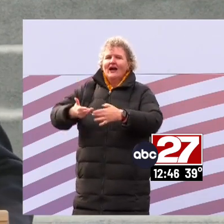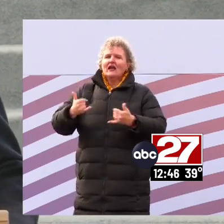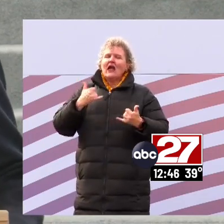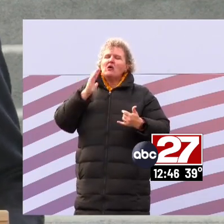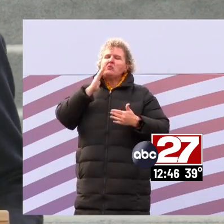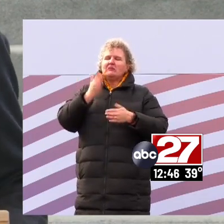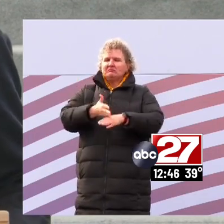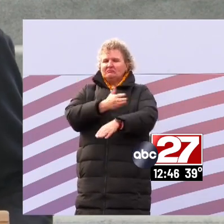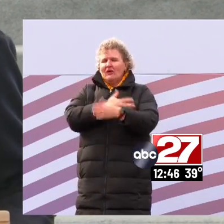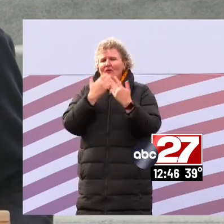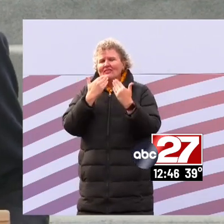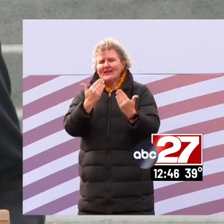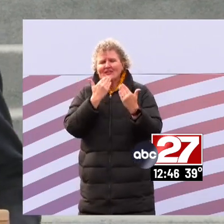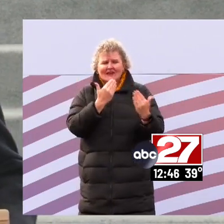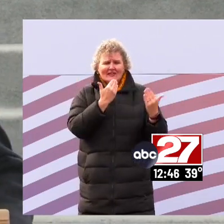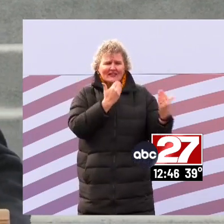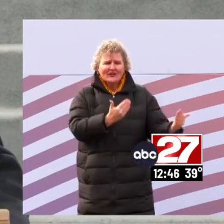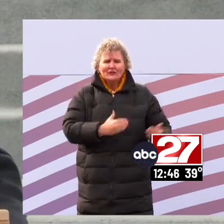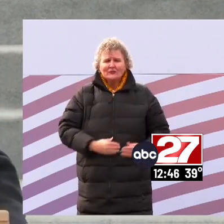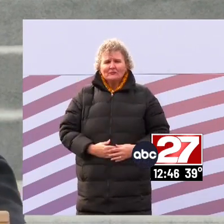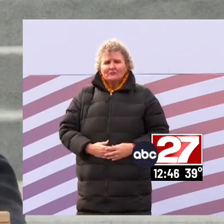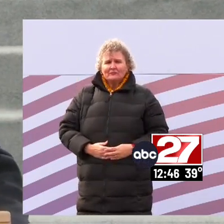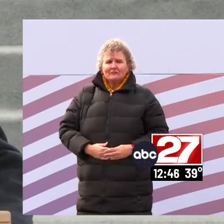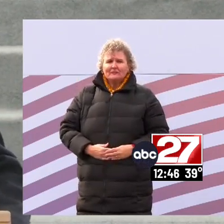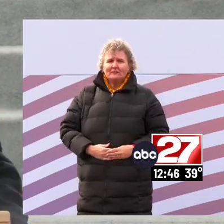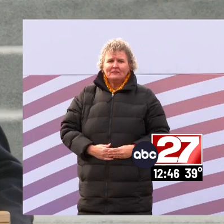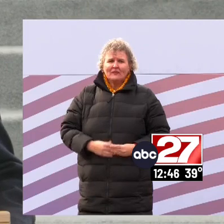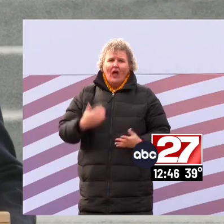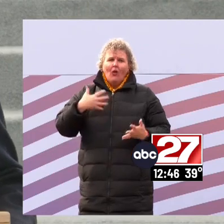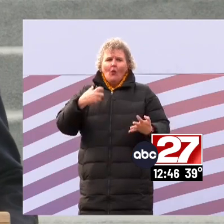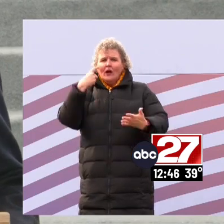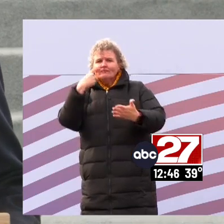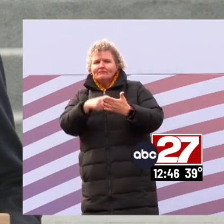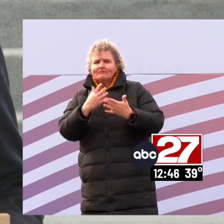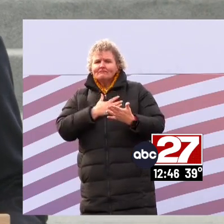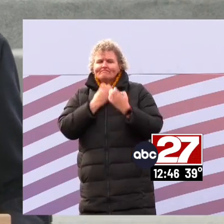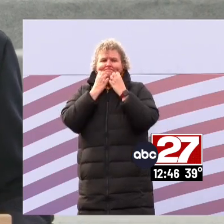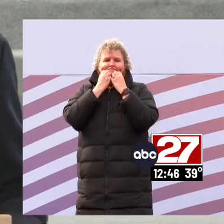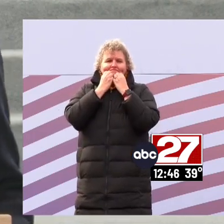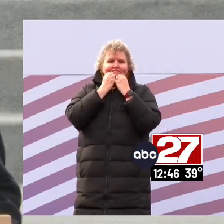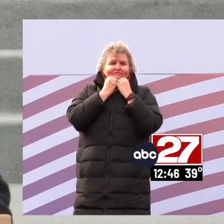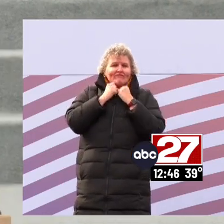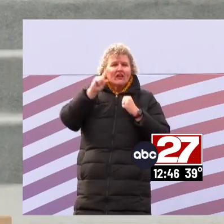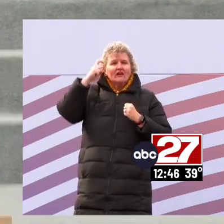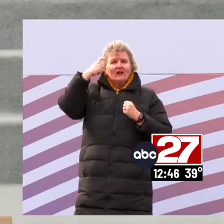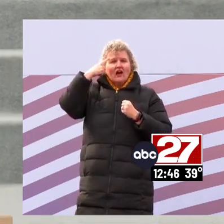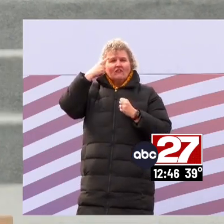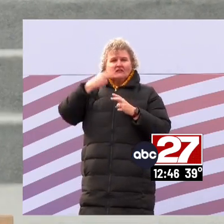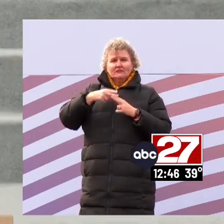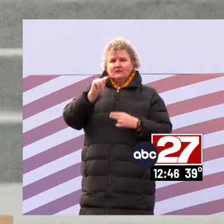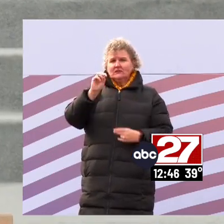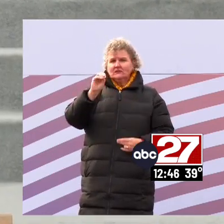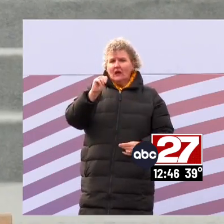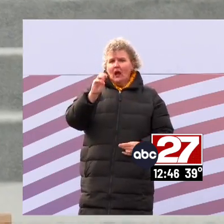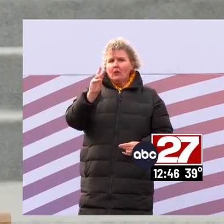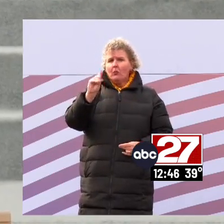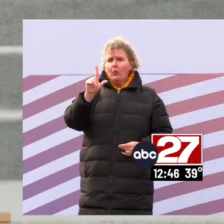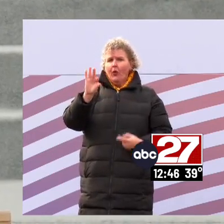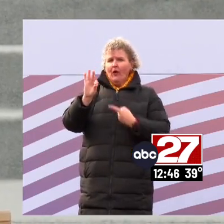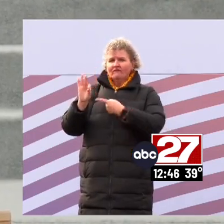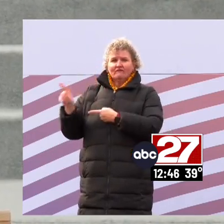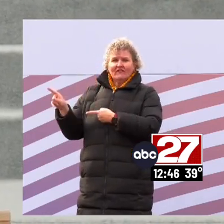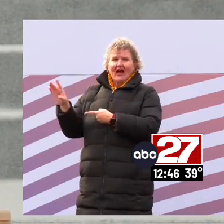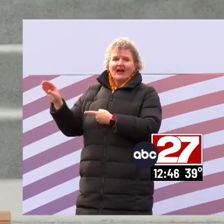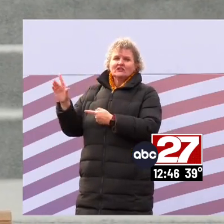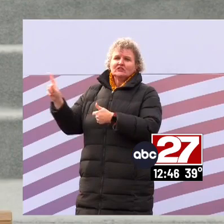And of course, I want to recognize my dear friends, Governor Tom Wolf and First Lady Frances Wolf.